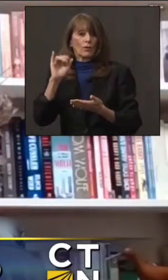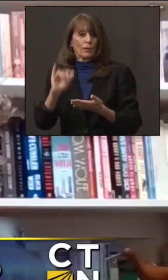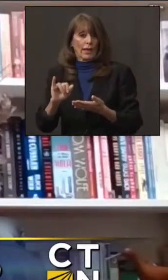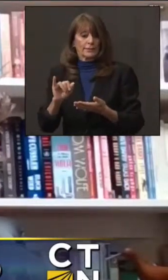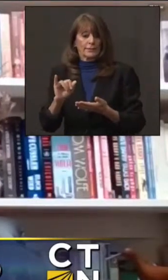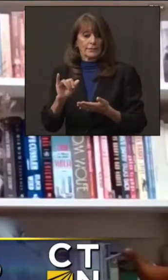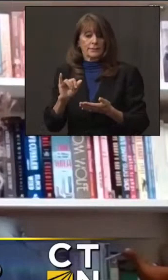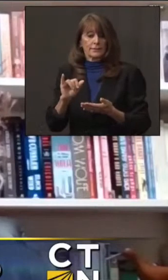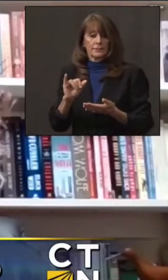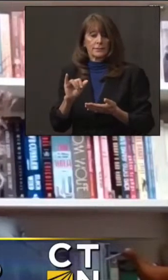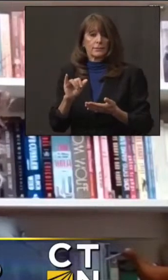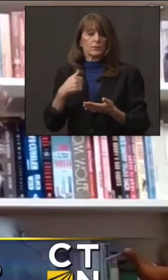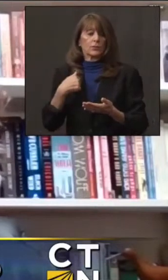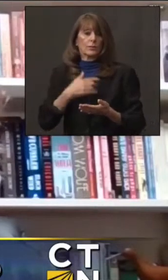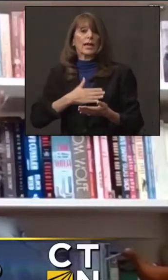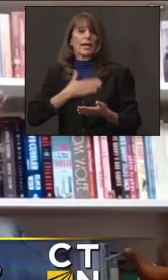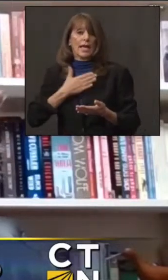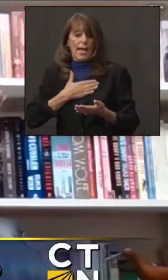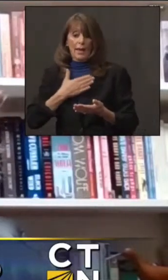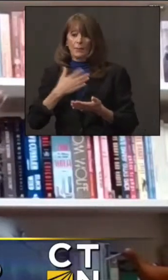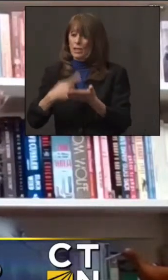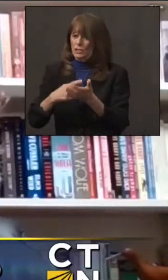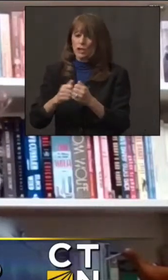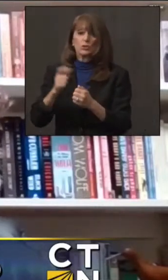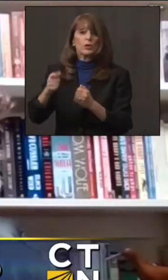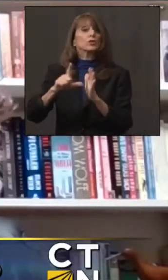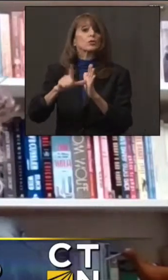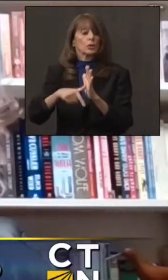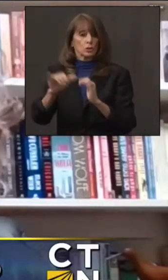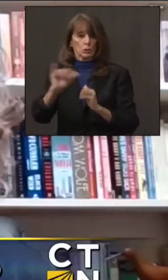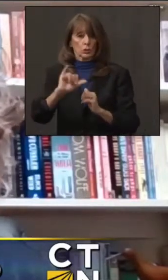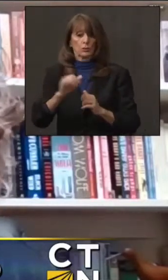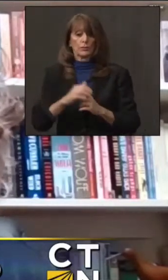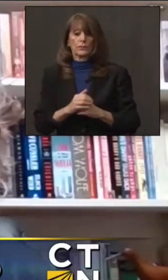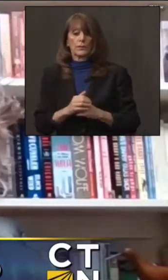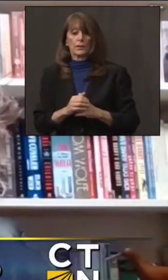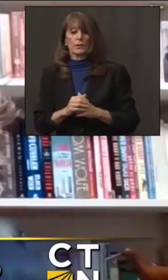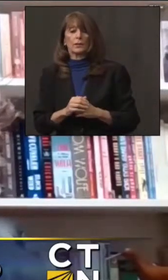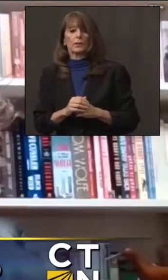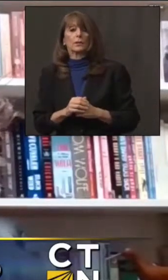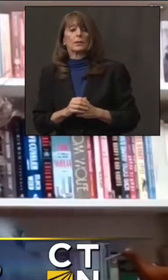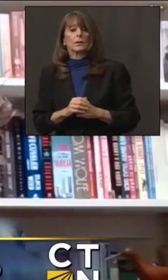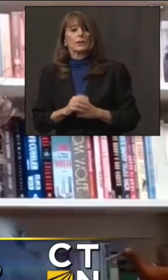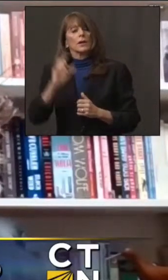be happy, of course, to share with you and follow up. Then the governor enumerated a